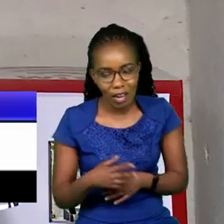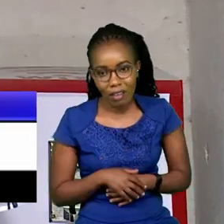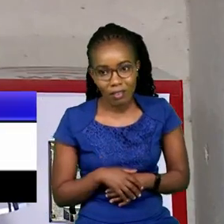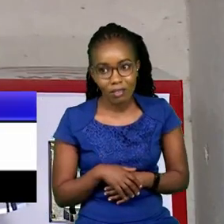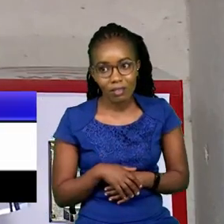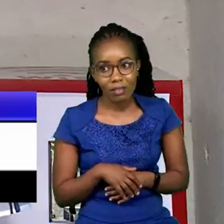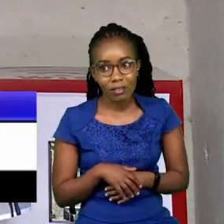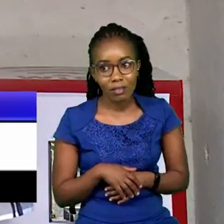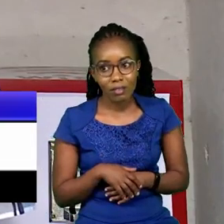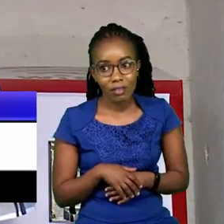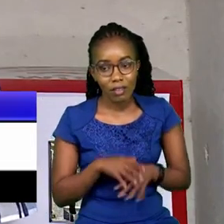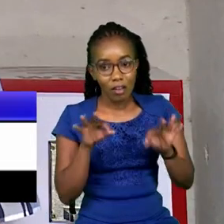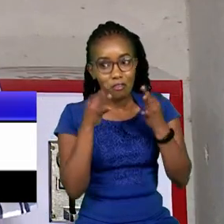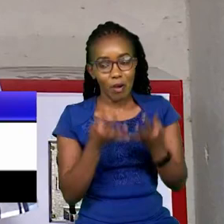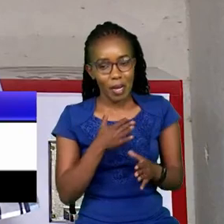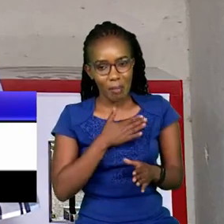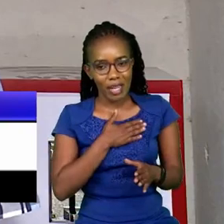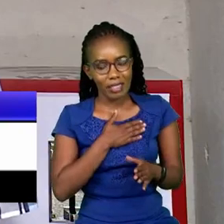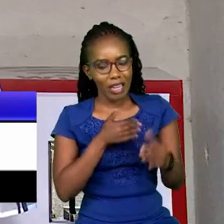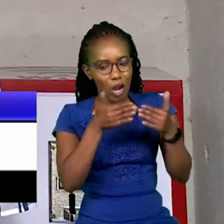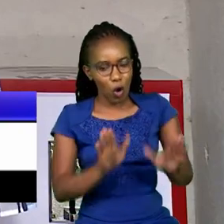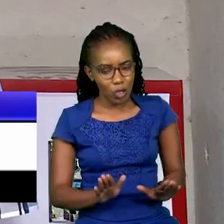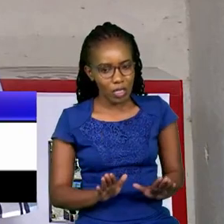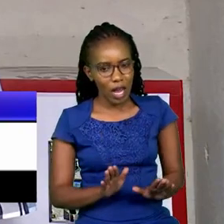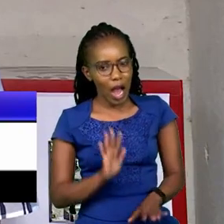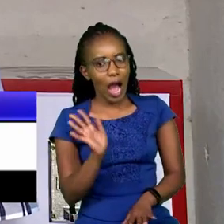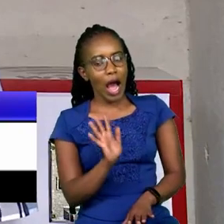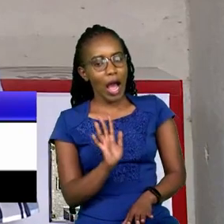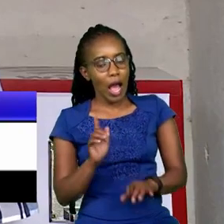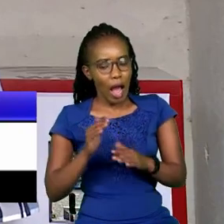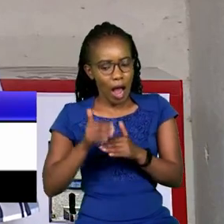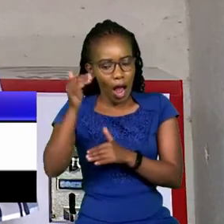because now I was looking like a mad person. But after perfecting on it,